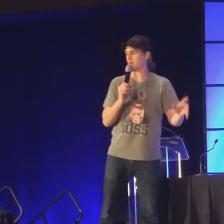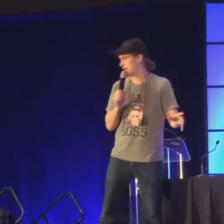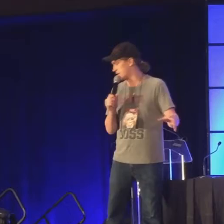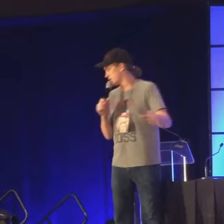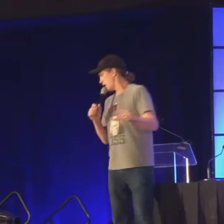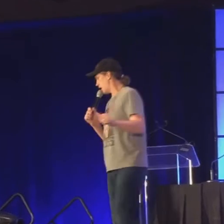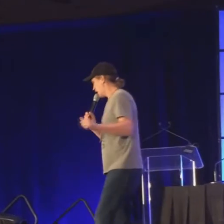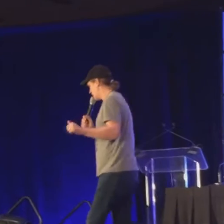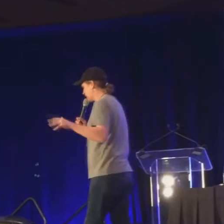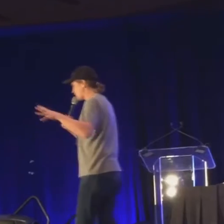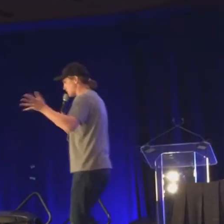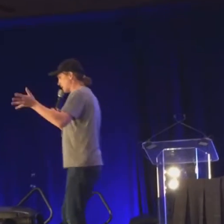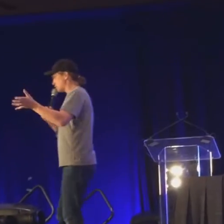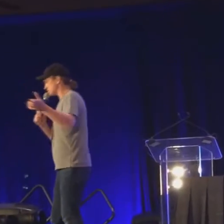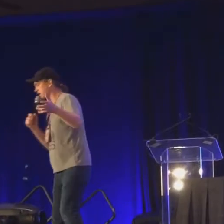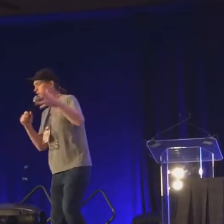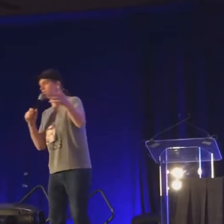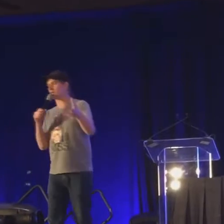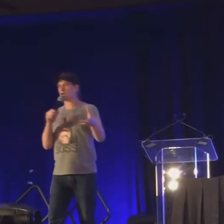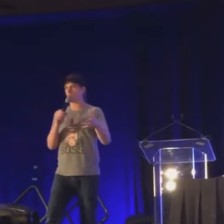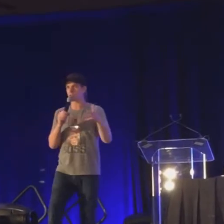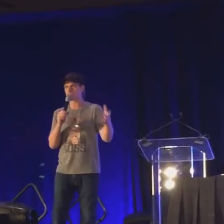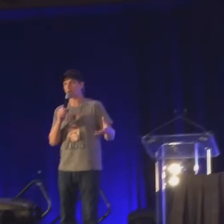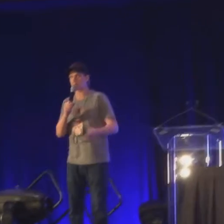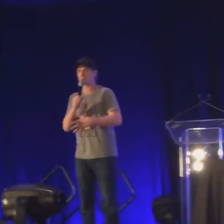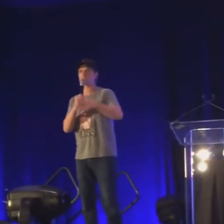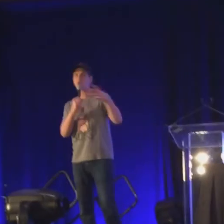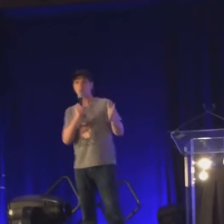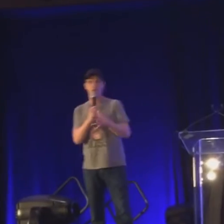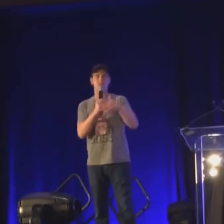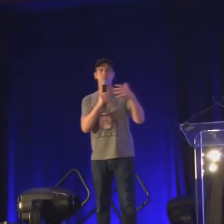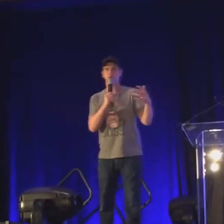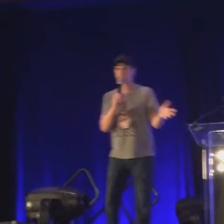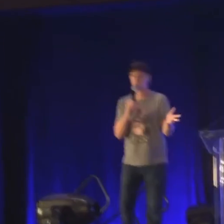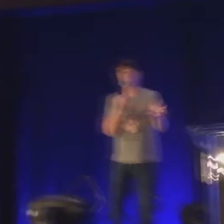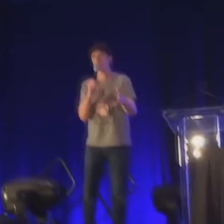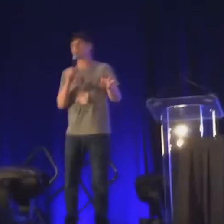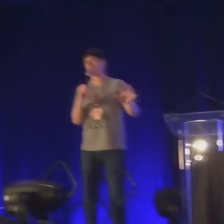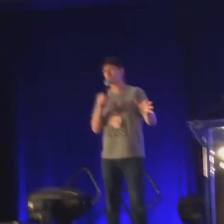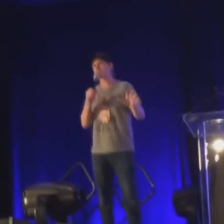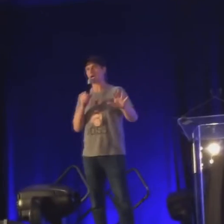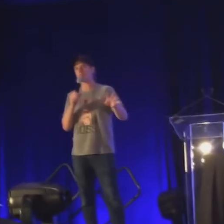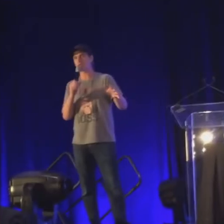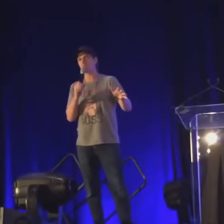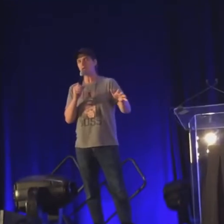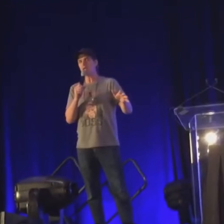Kevin worked there, and then he was like, hey, I wrote a script and it's called Clerks and we're gonna shoot this movie,